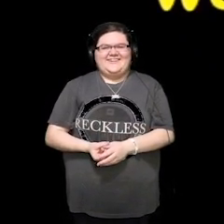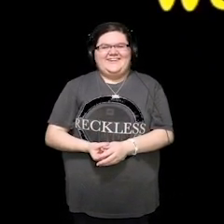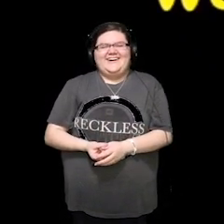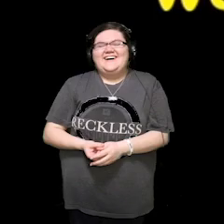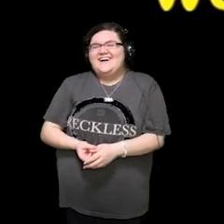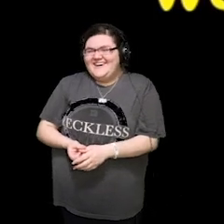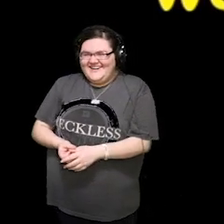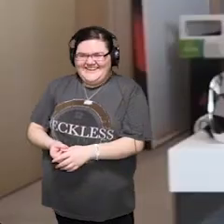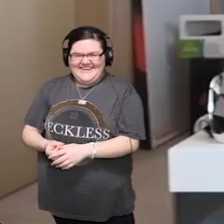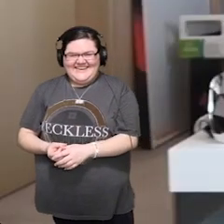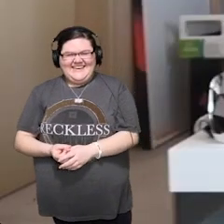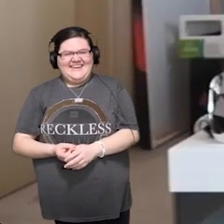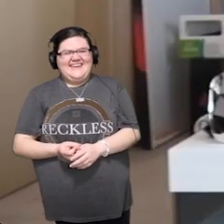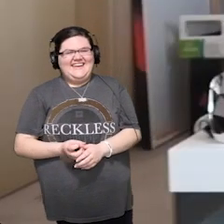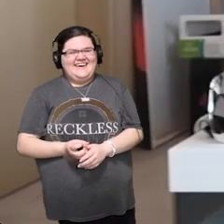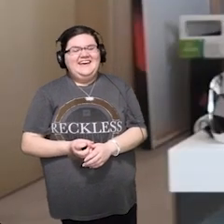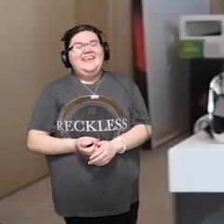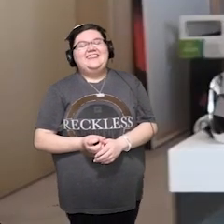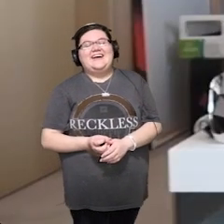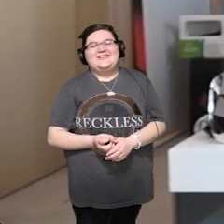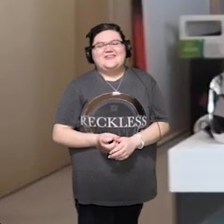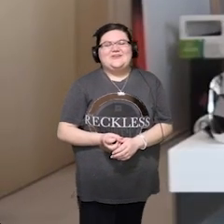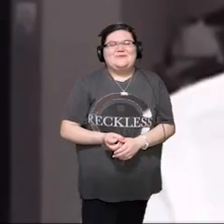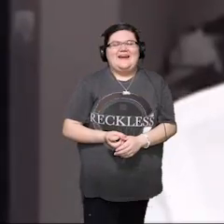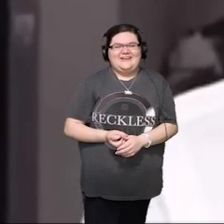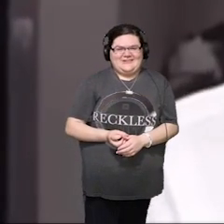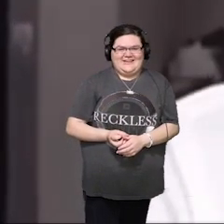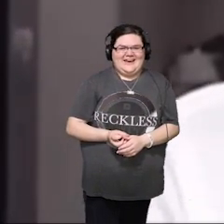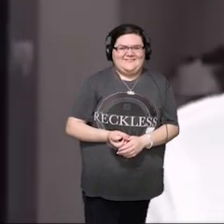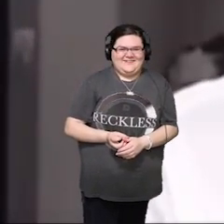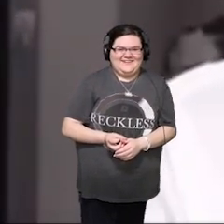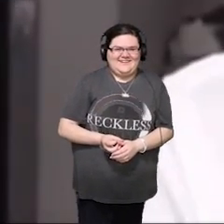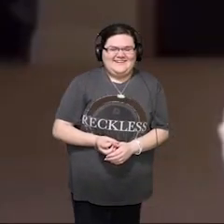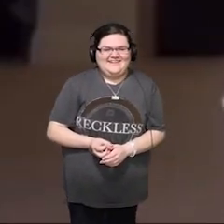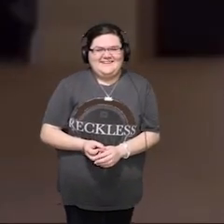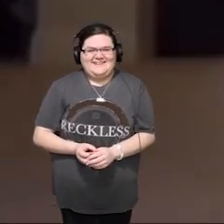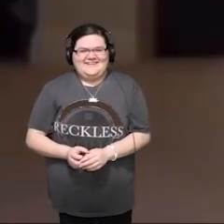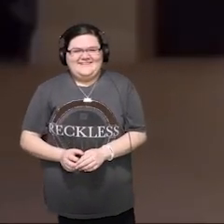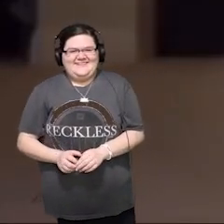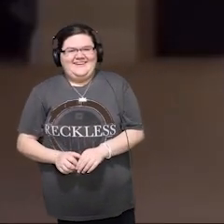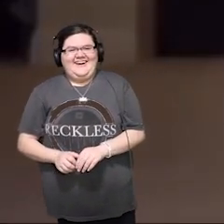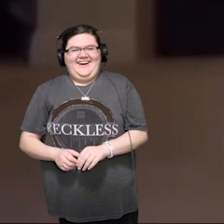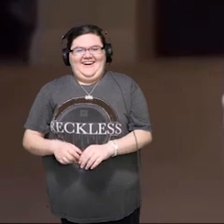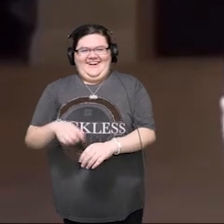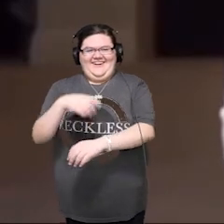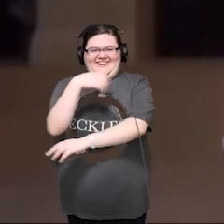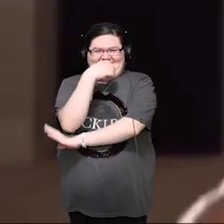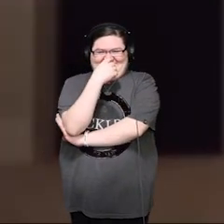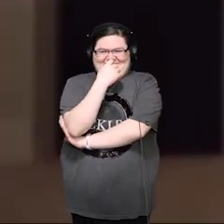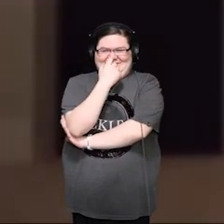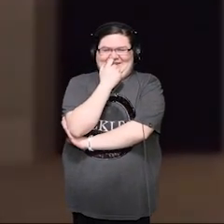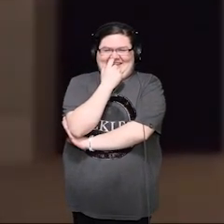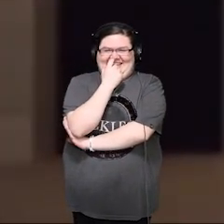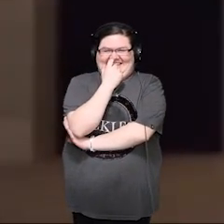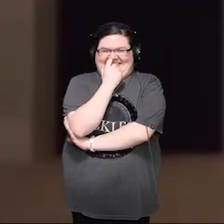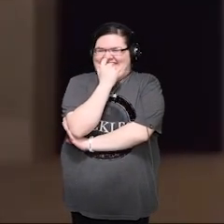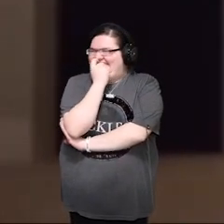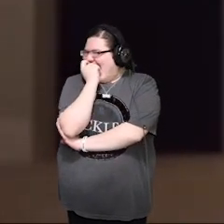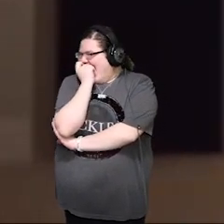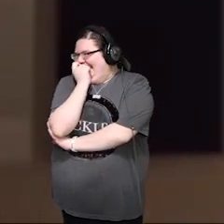Oh and so god. I made it look like it, so I was talking to himself. That is the greatest thing go. Ever. You're getting day. Oh